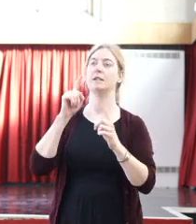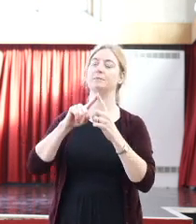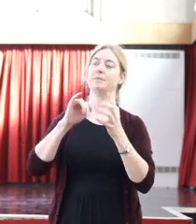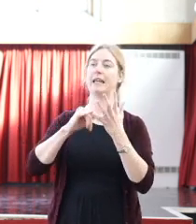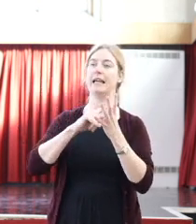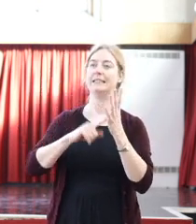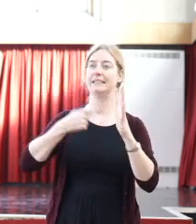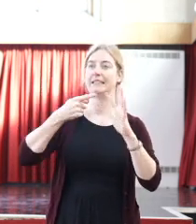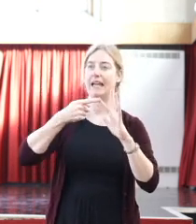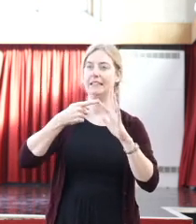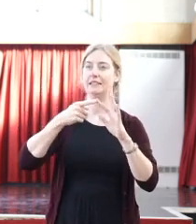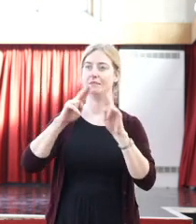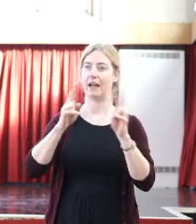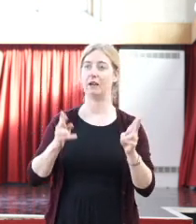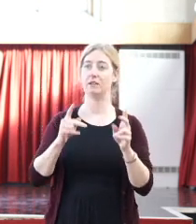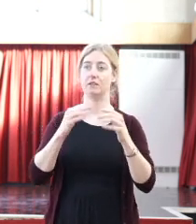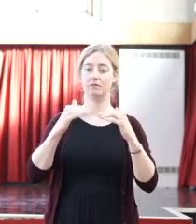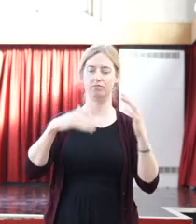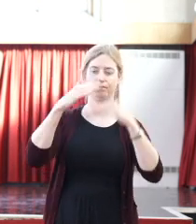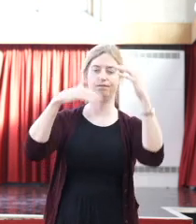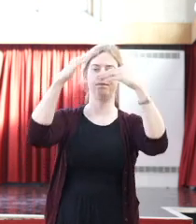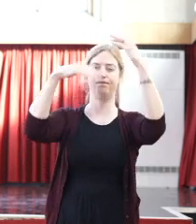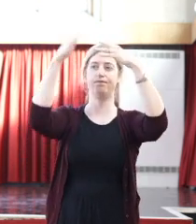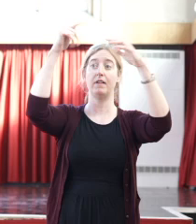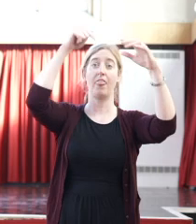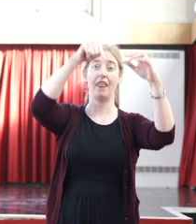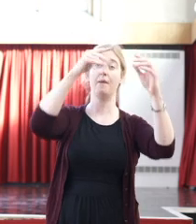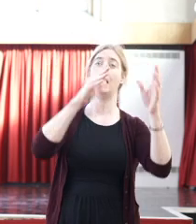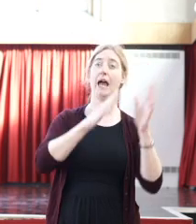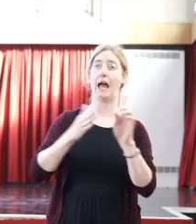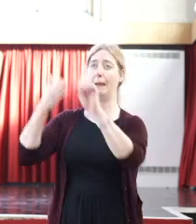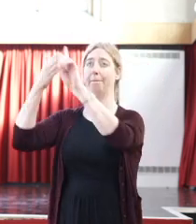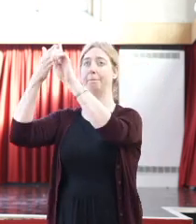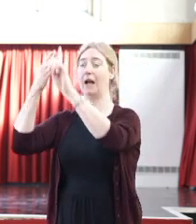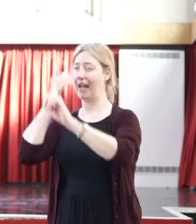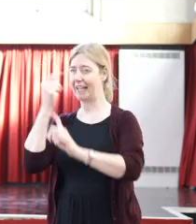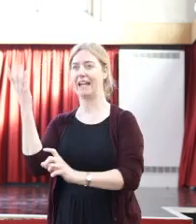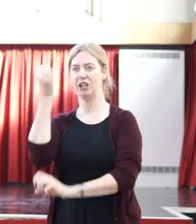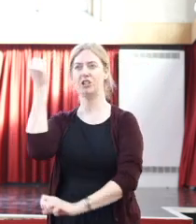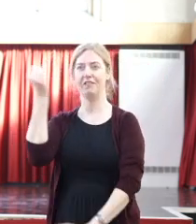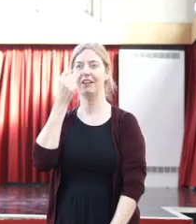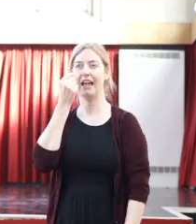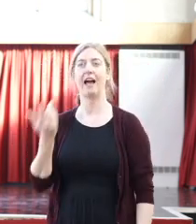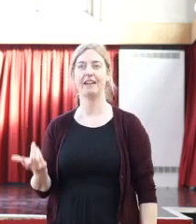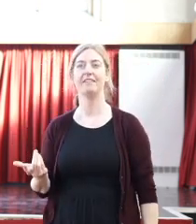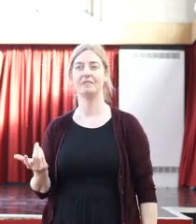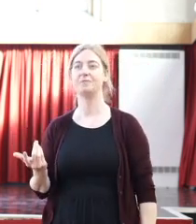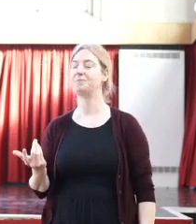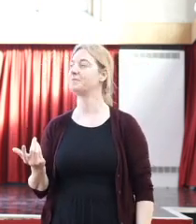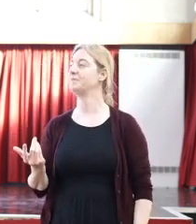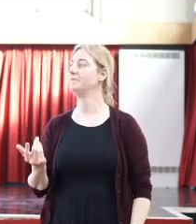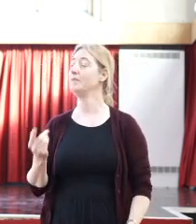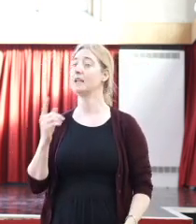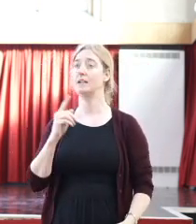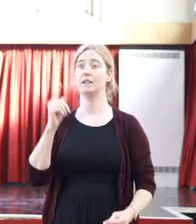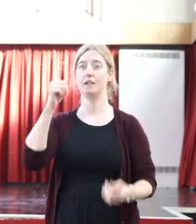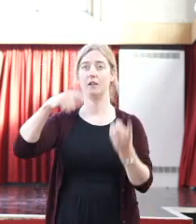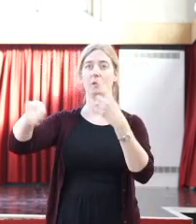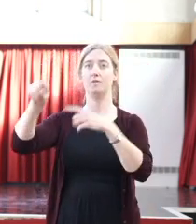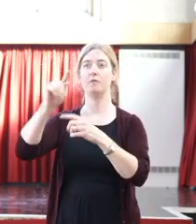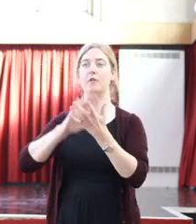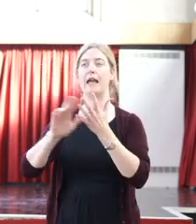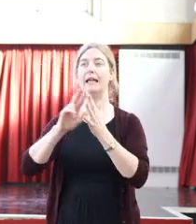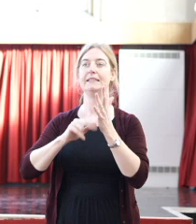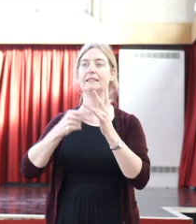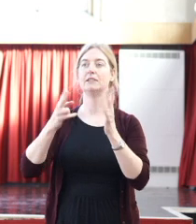With funding that was raised through the Nelm Development Trust, now the Henderson Trust and colleagues from that organisation are in the room,